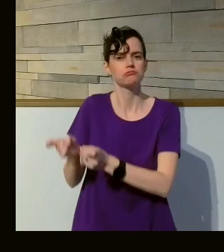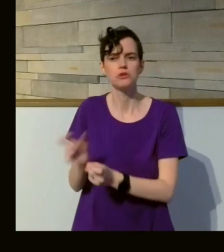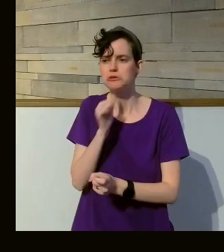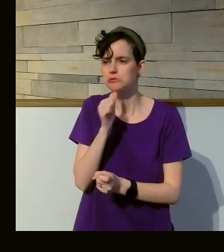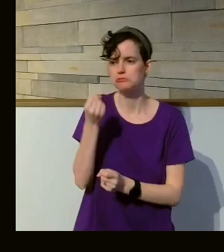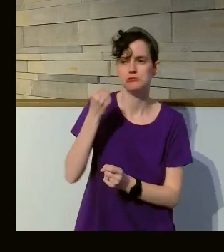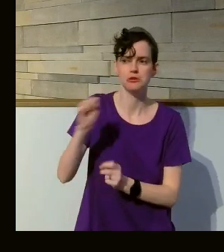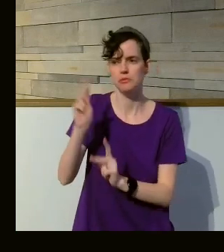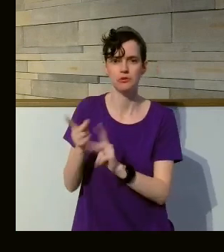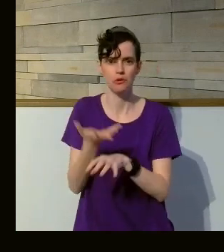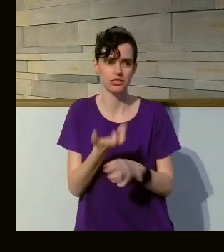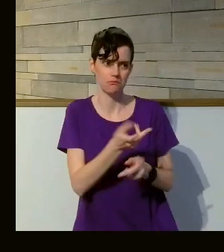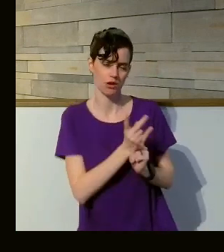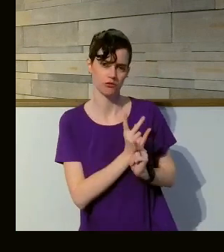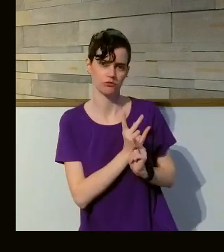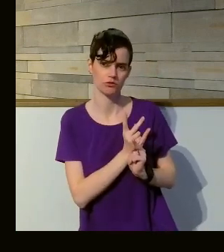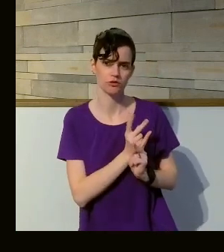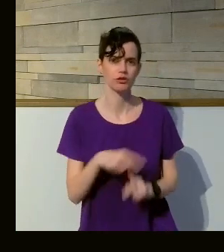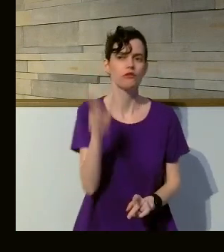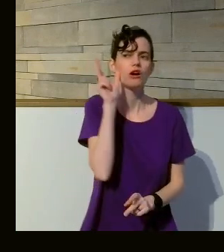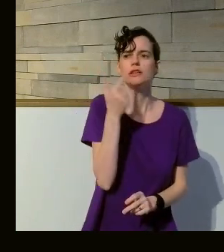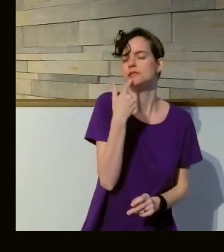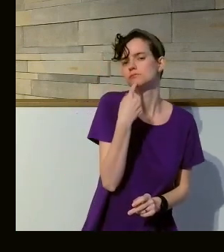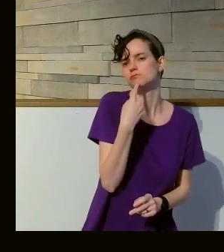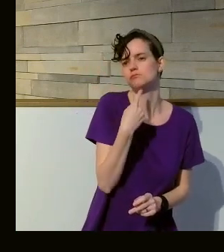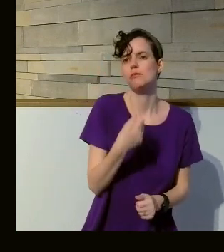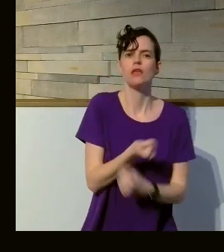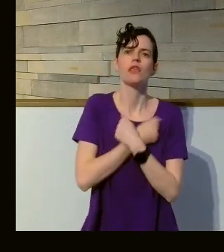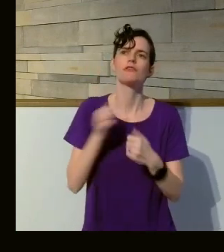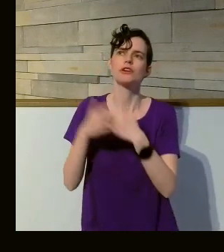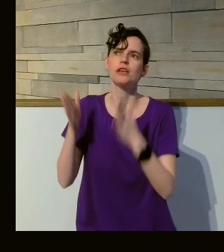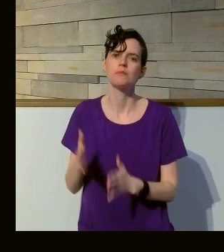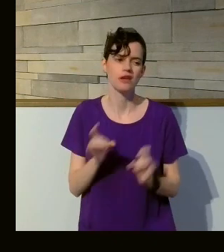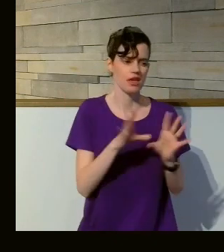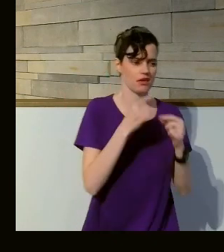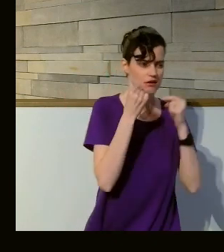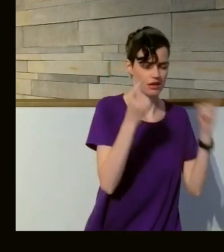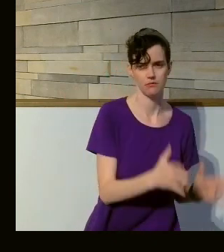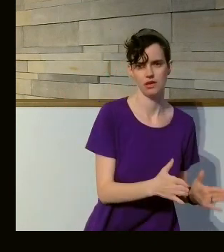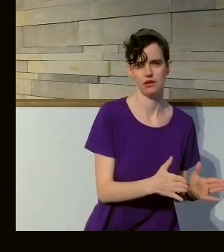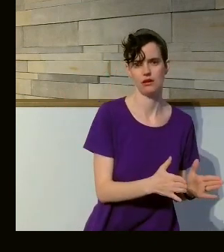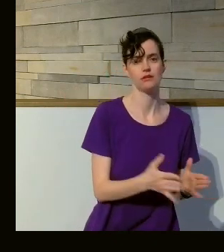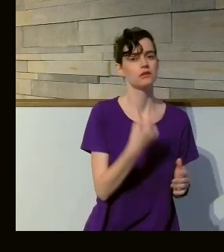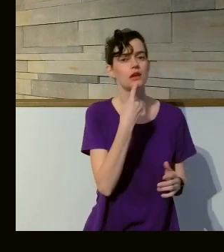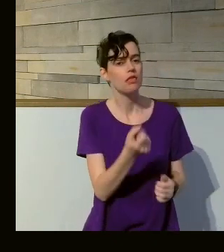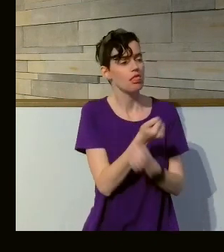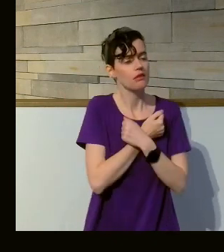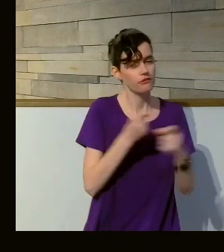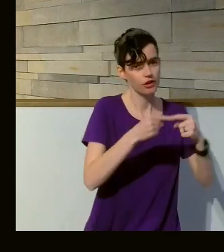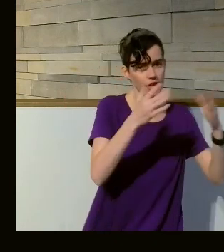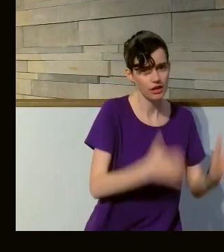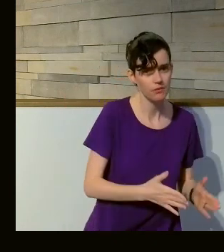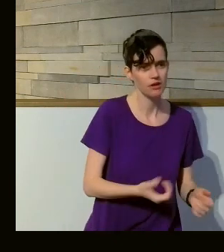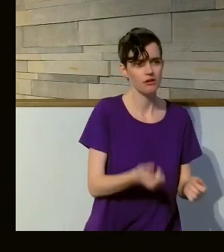away from the one who wants to borrow from you. You have heard that it was said, love your neighbor and hate your enemy. But I tell you, love your enemies and